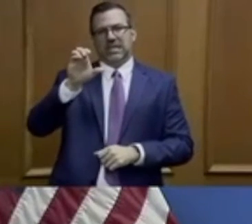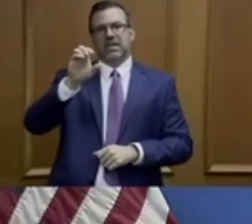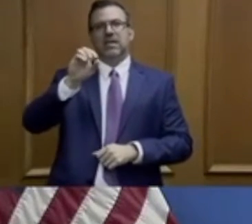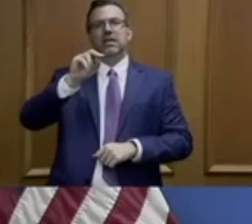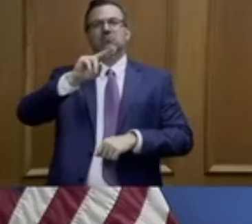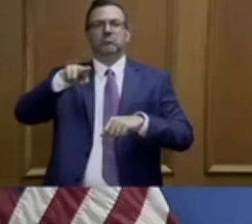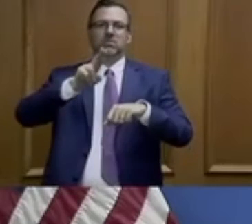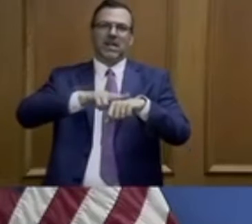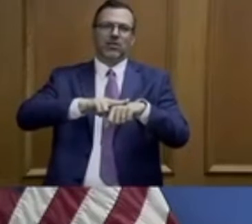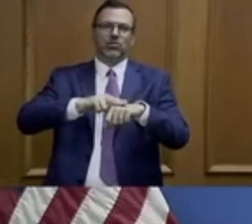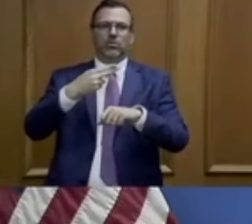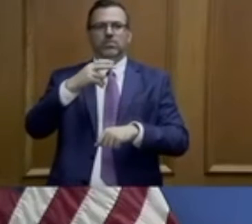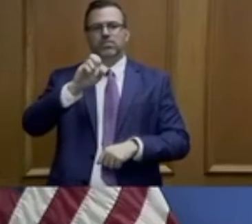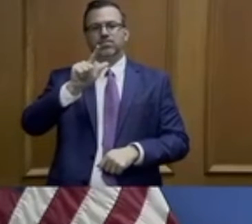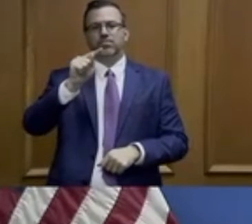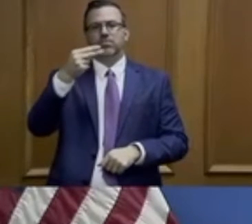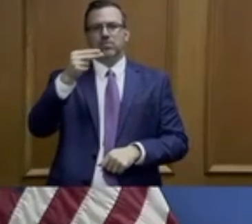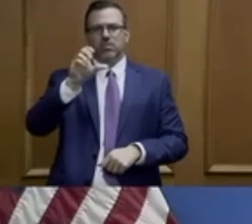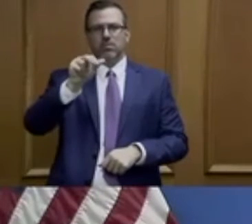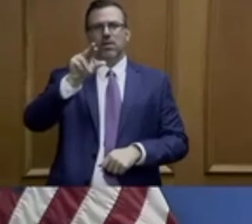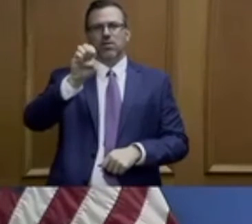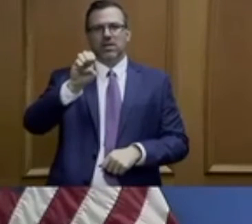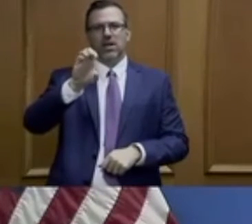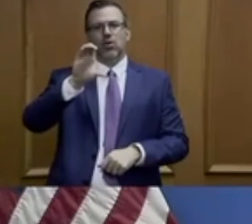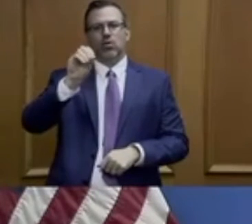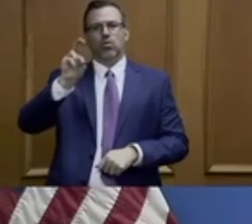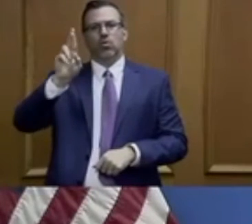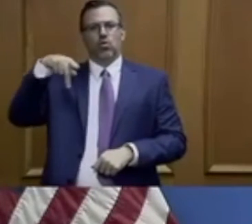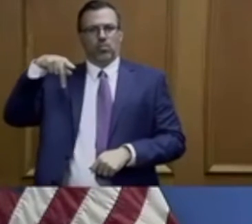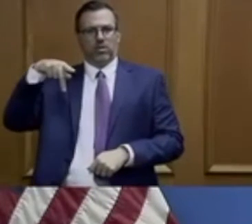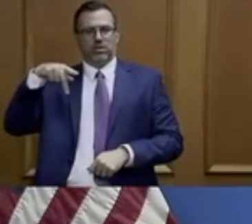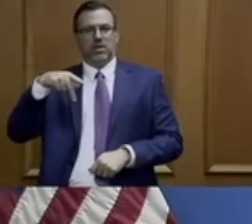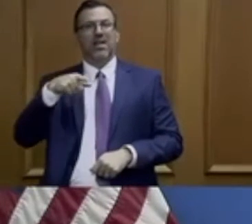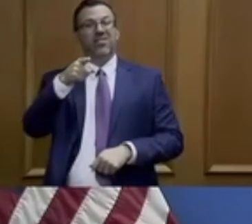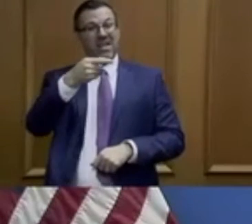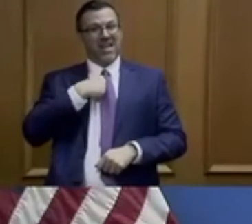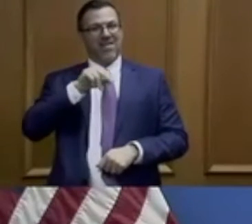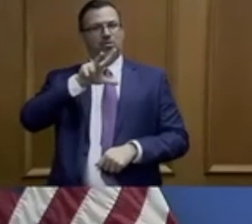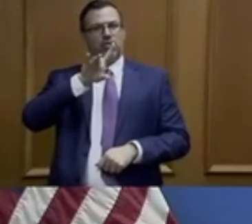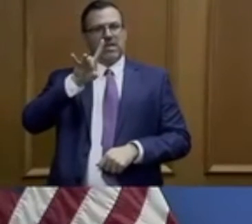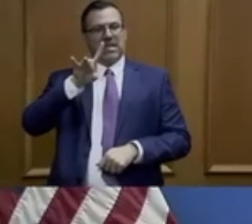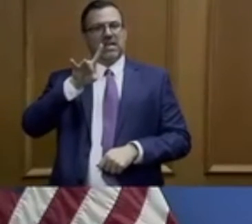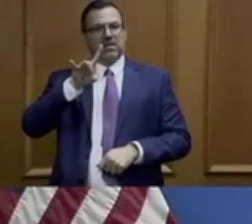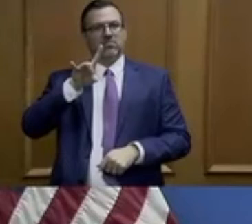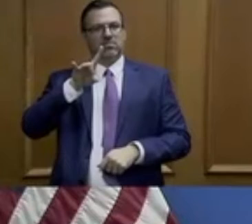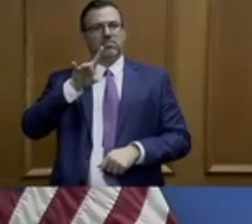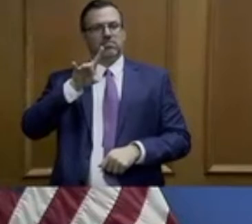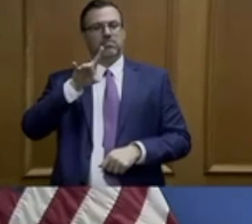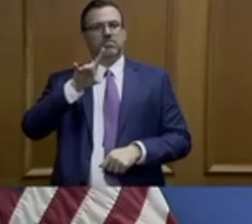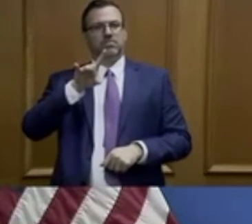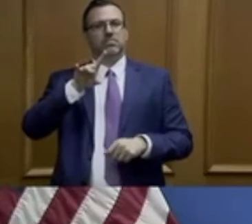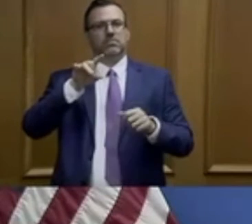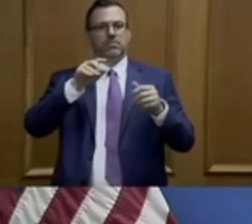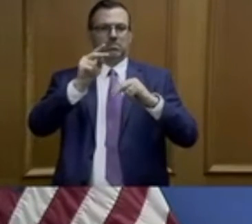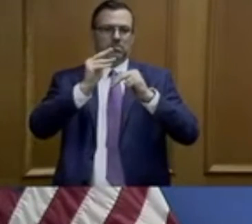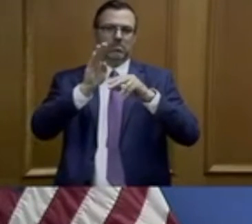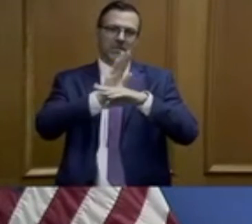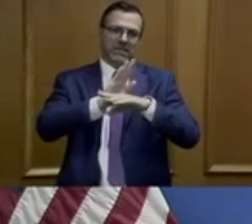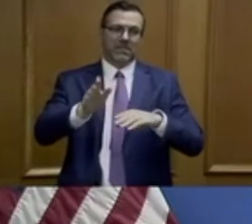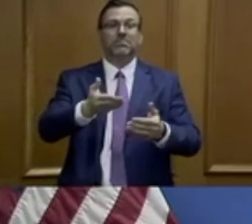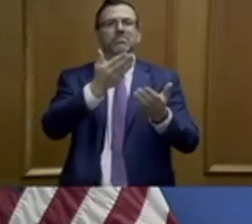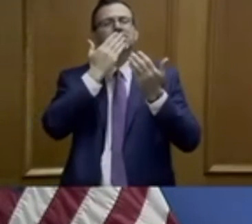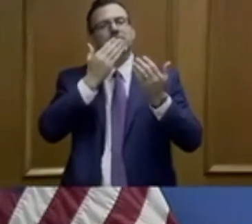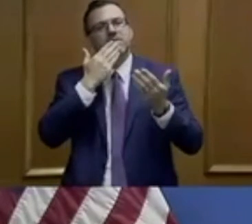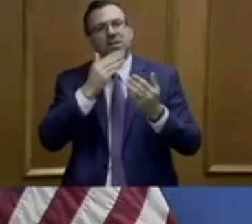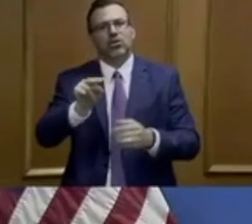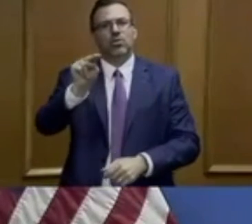all residents and staffs in each of their 38 Tennessee facilities. We thank NHC for their partnership